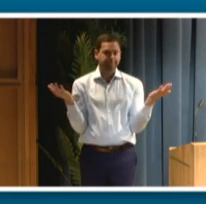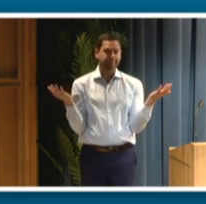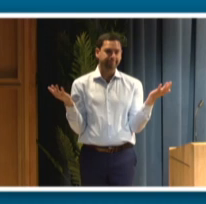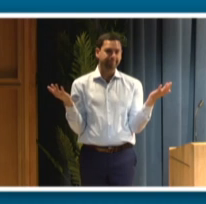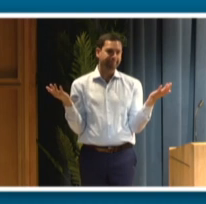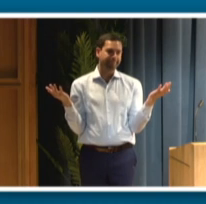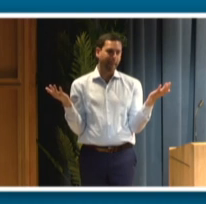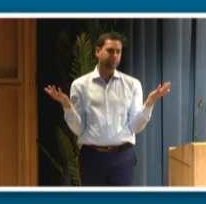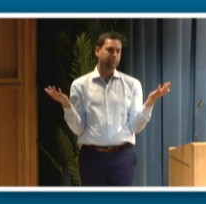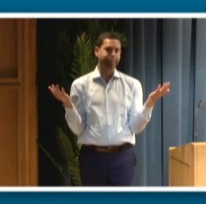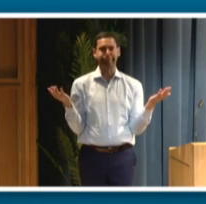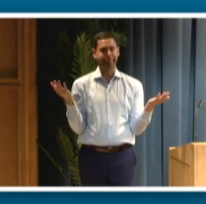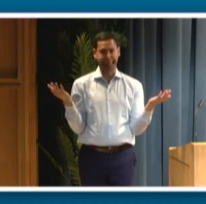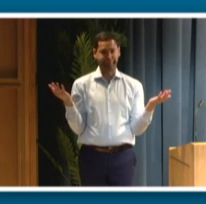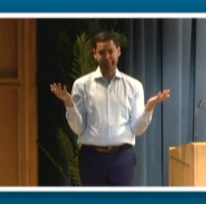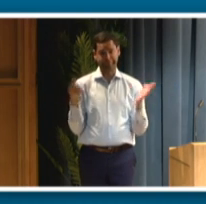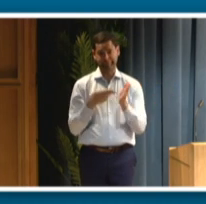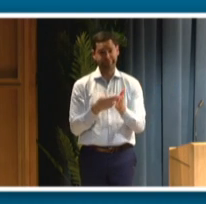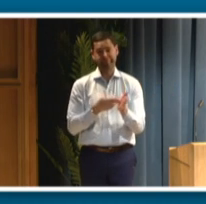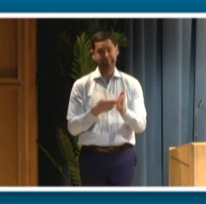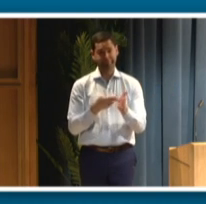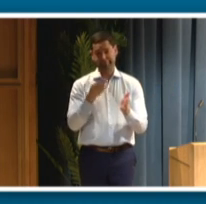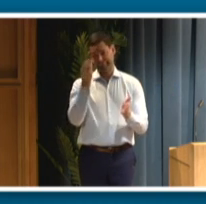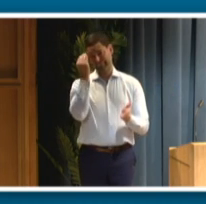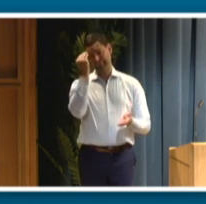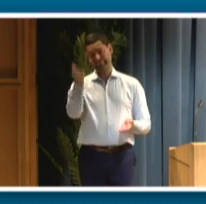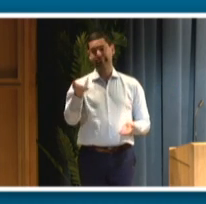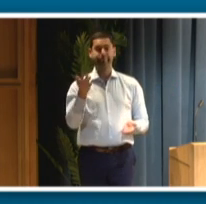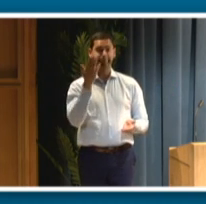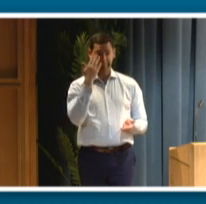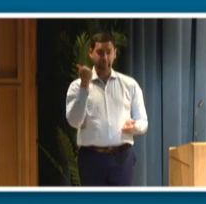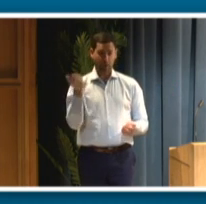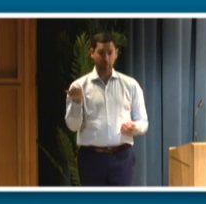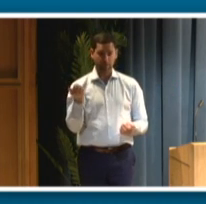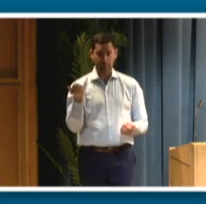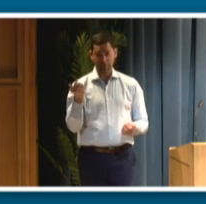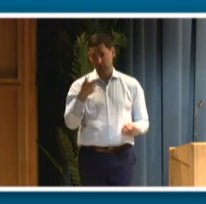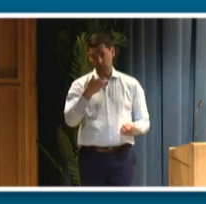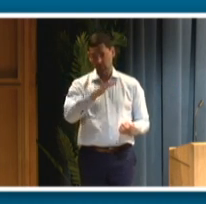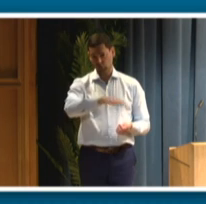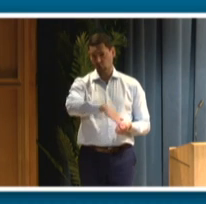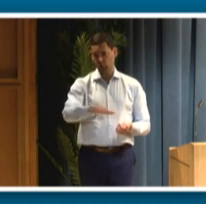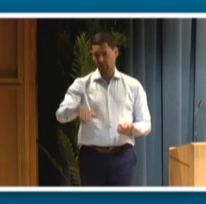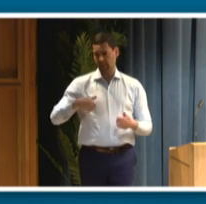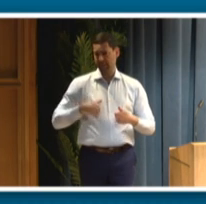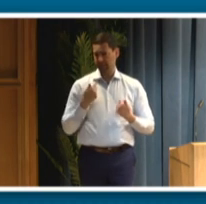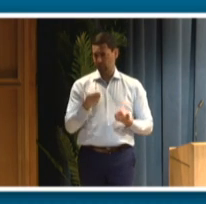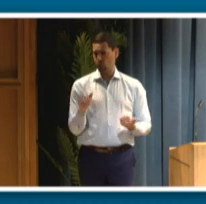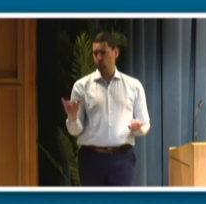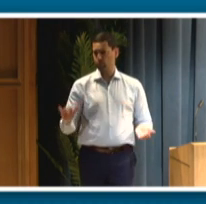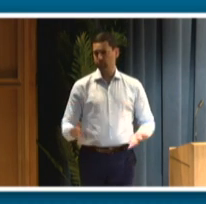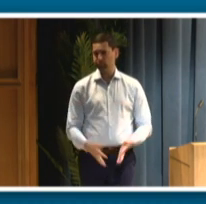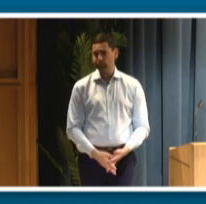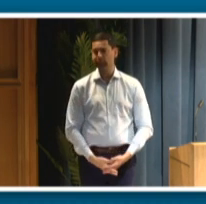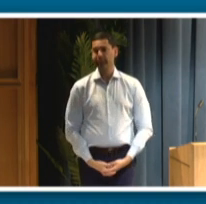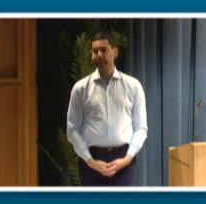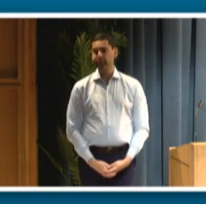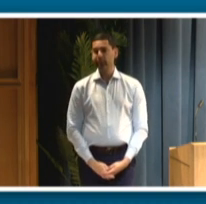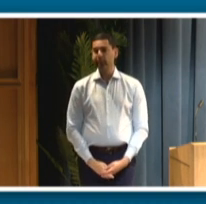I mean, the honest answer is because, first and foremost, because there are children there, too. I